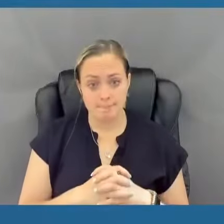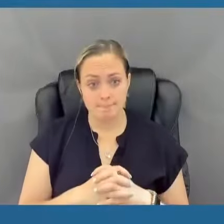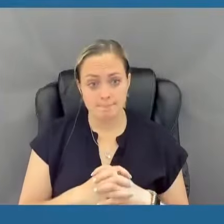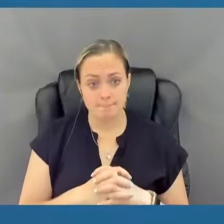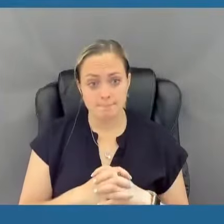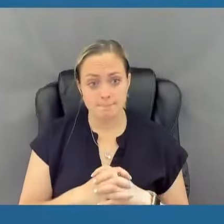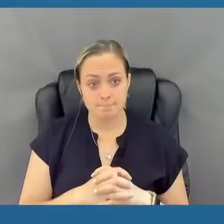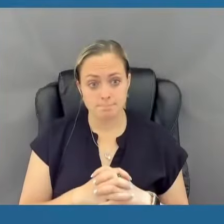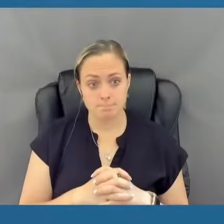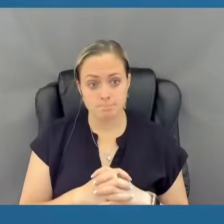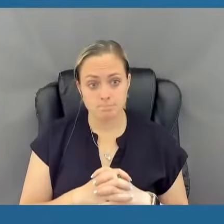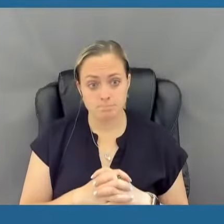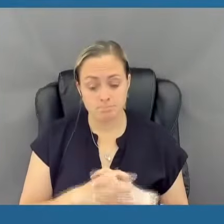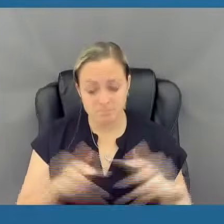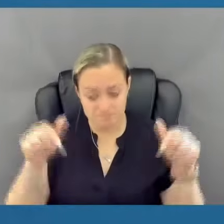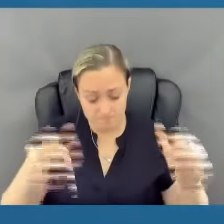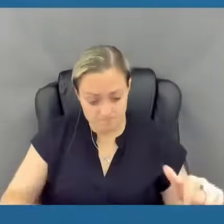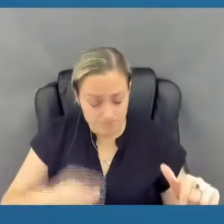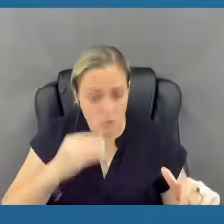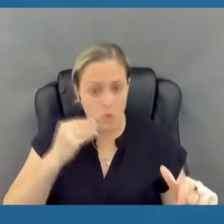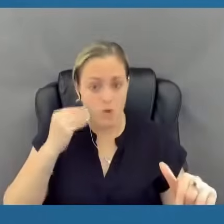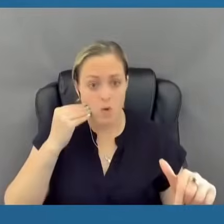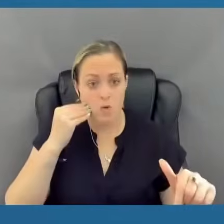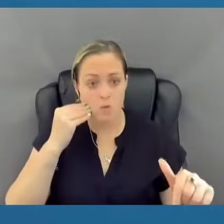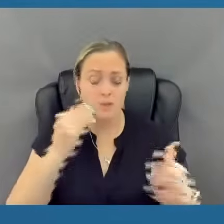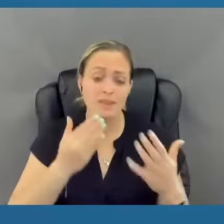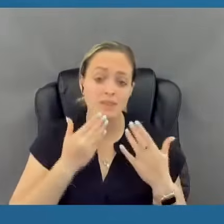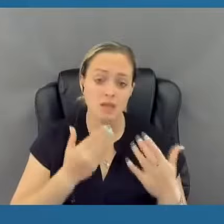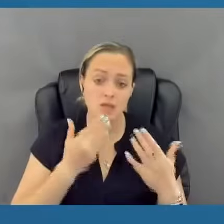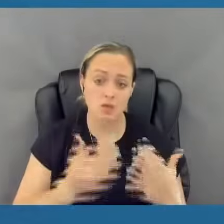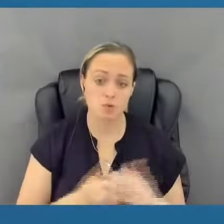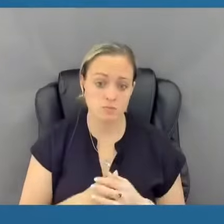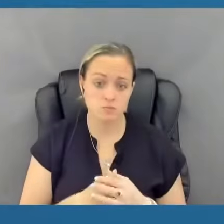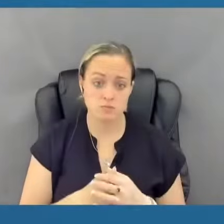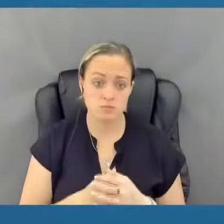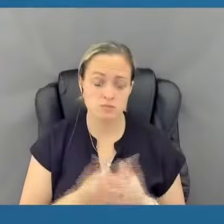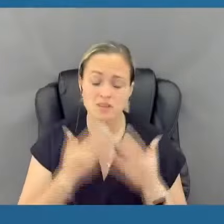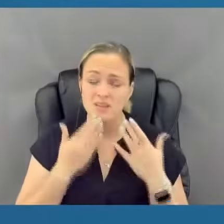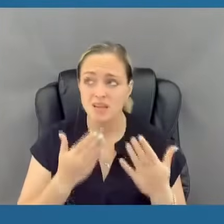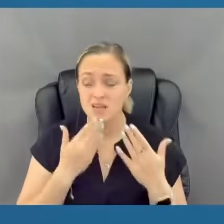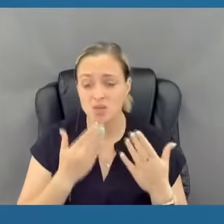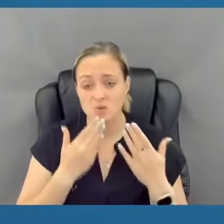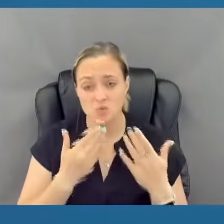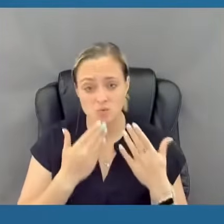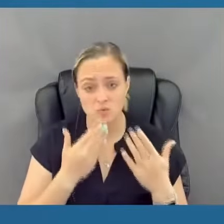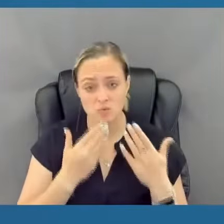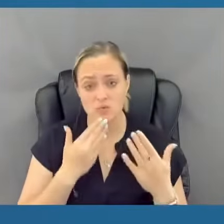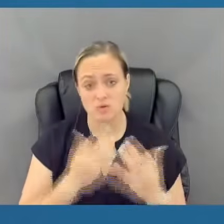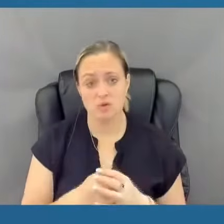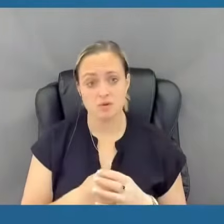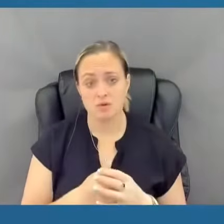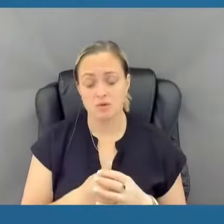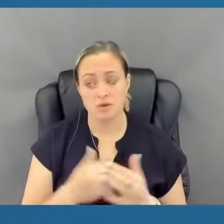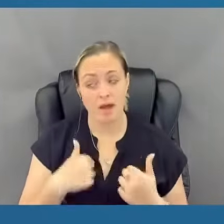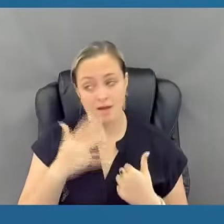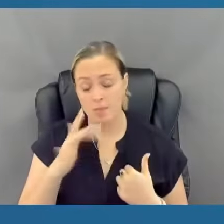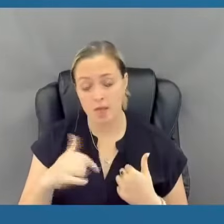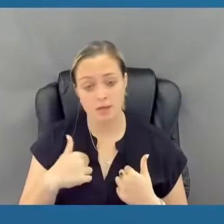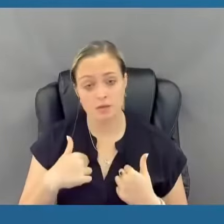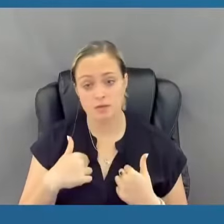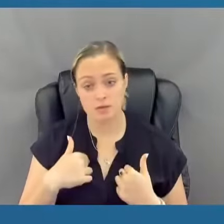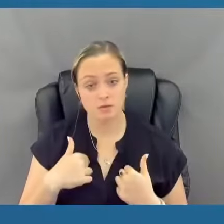Keith is home. Thank you, thank you, thank you. I am the lucky one. I